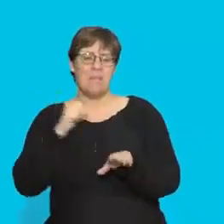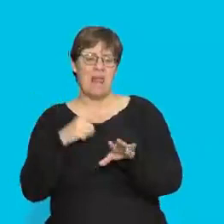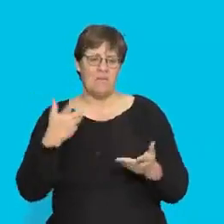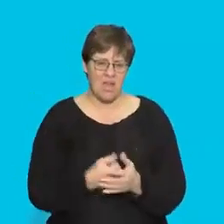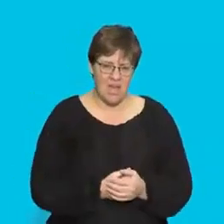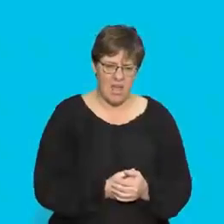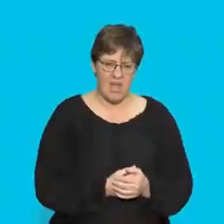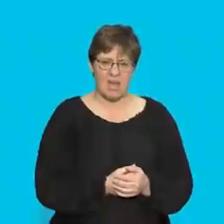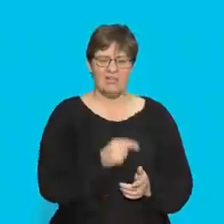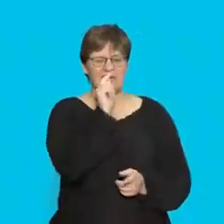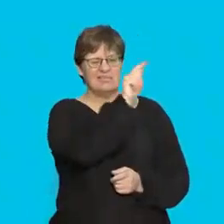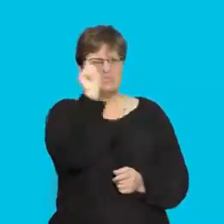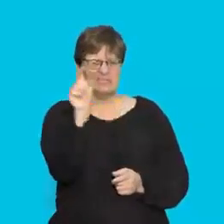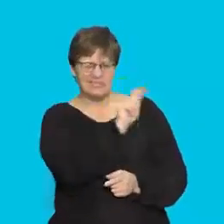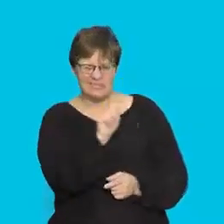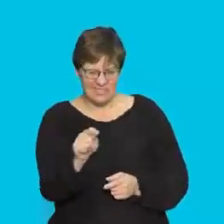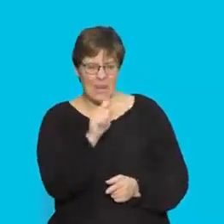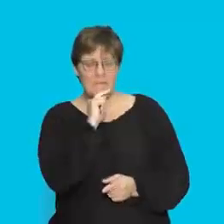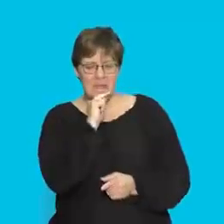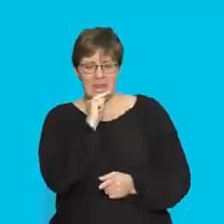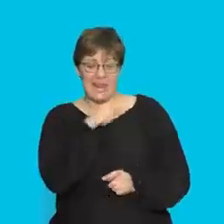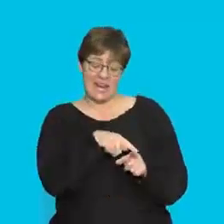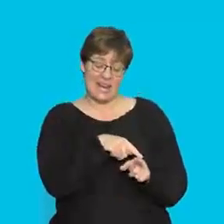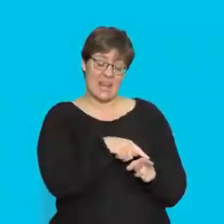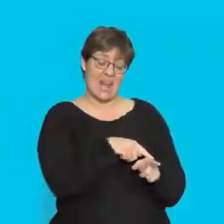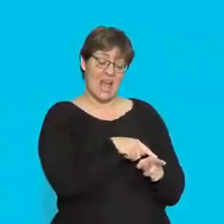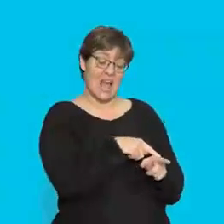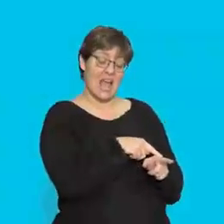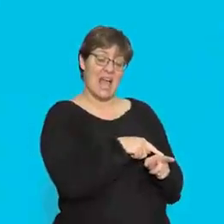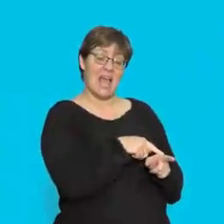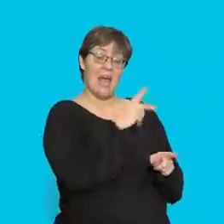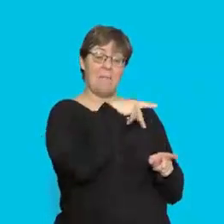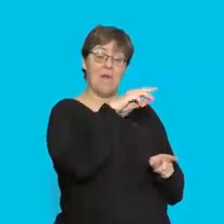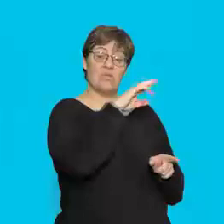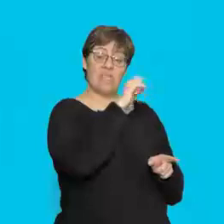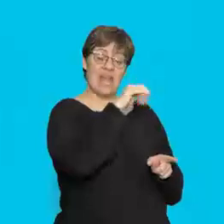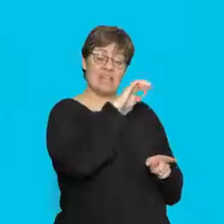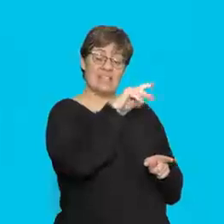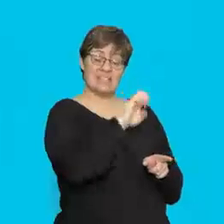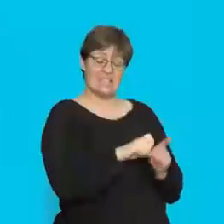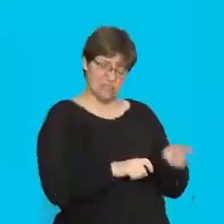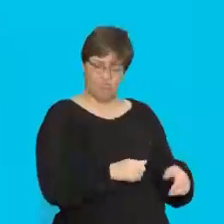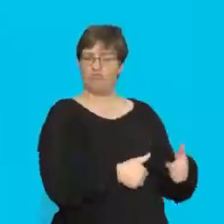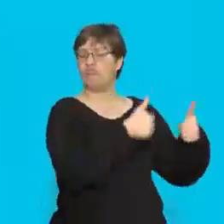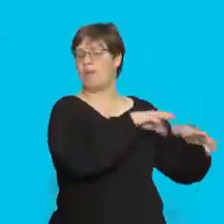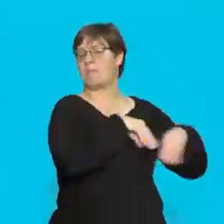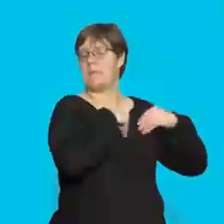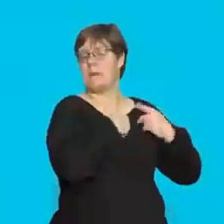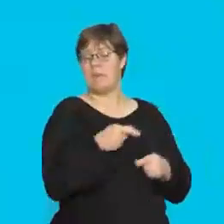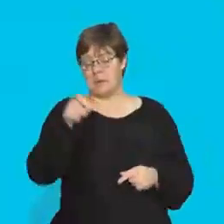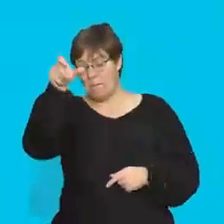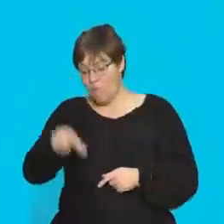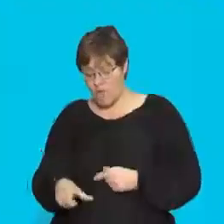causes dysentery. In each case, it's the parasite thumbs up and the poor person who's sitting with